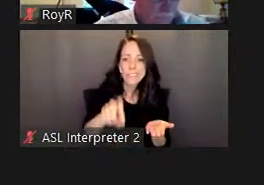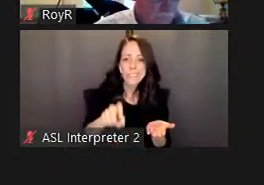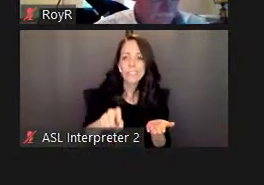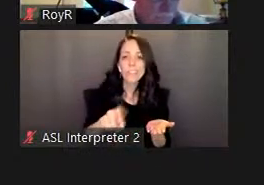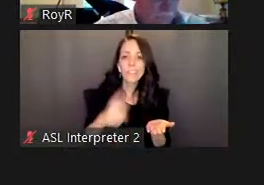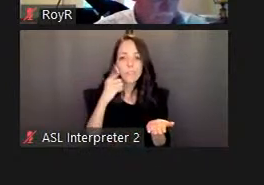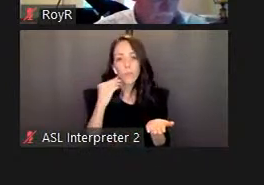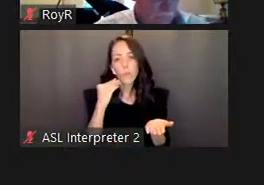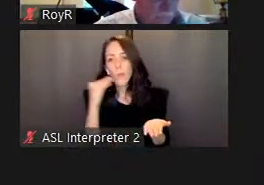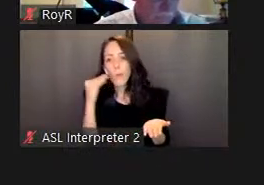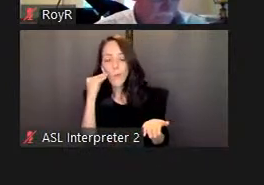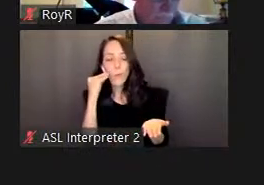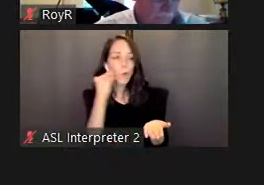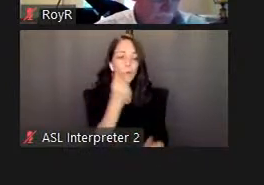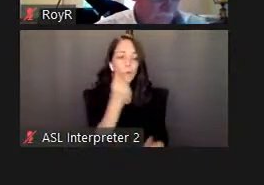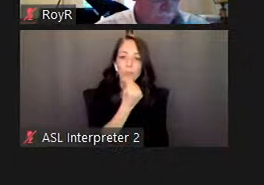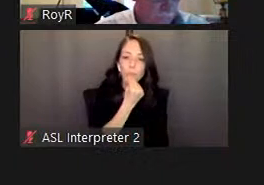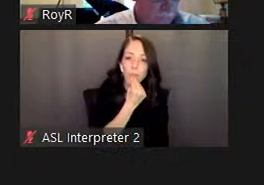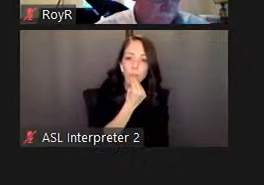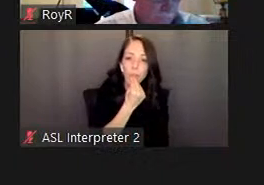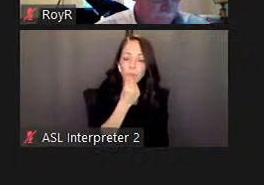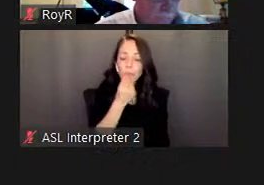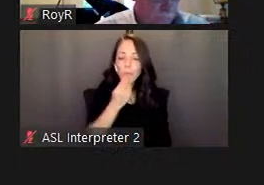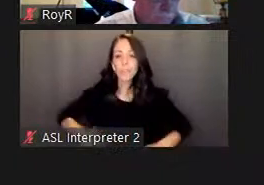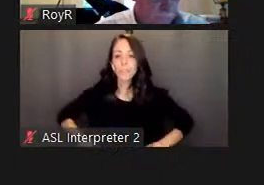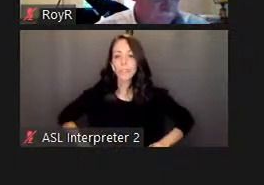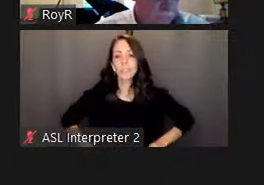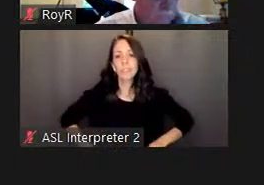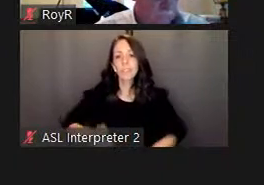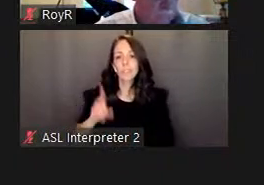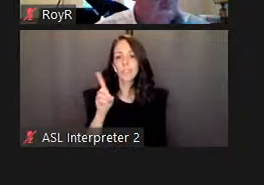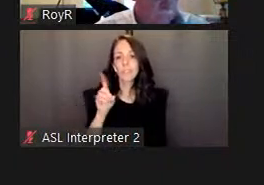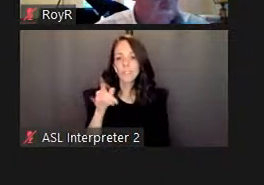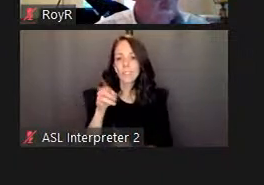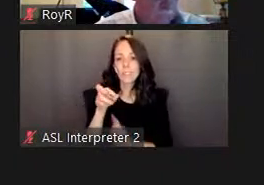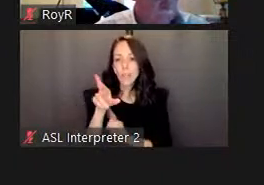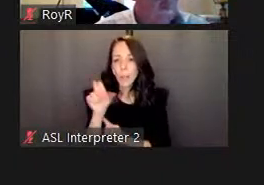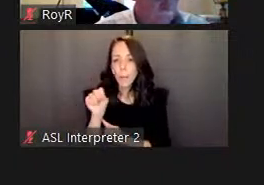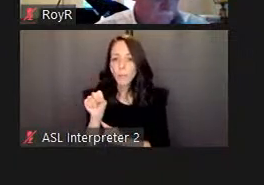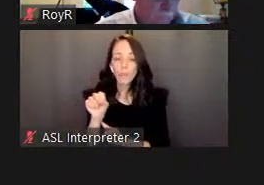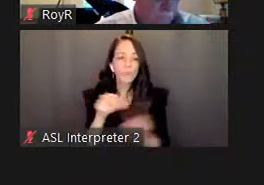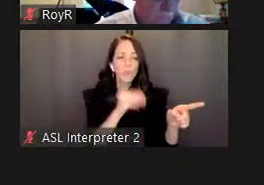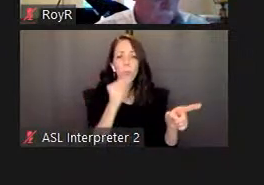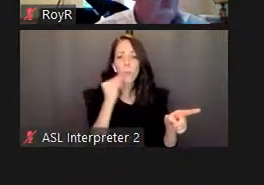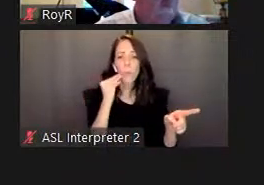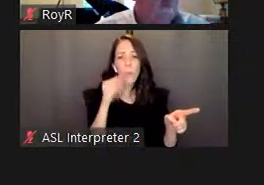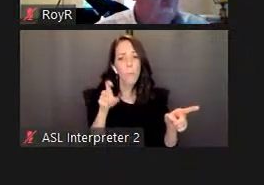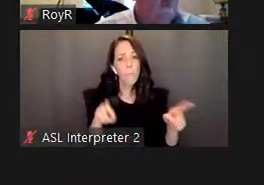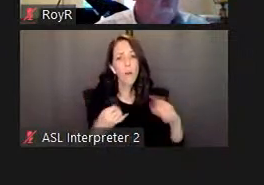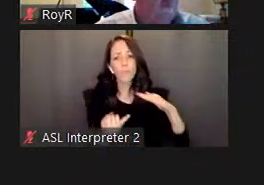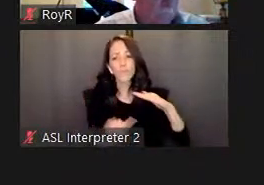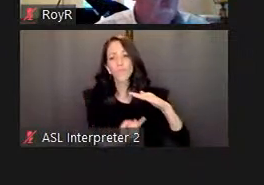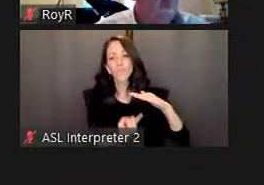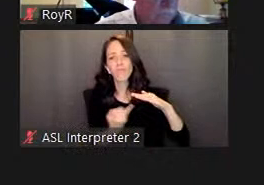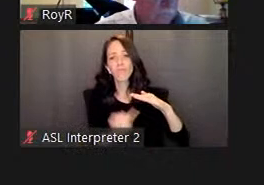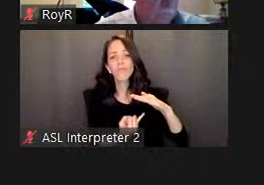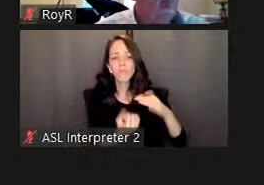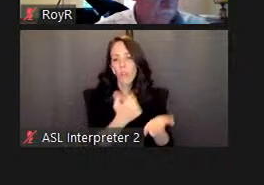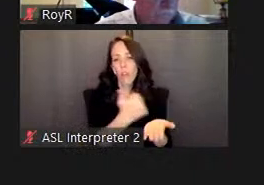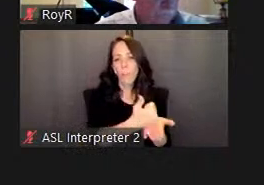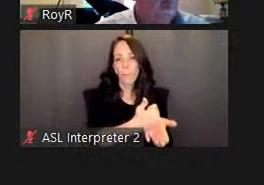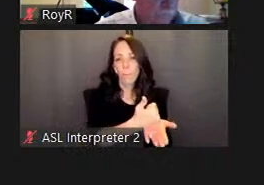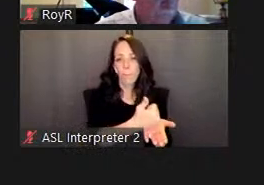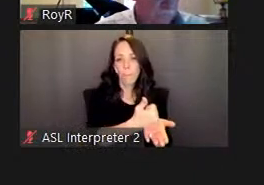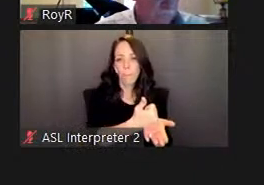like food and diapers, and wraparound services for households who have to quarantine. Next slide,